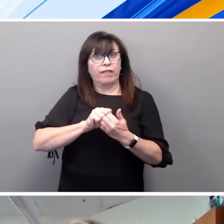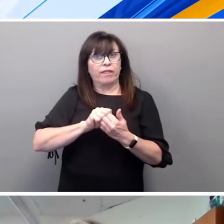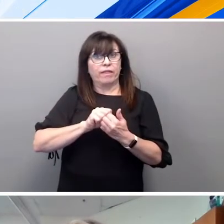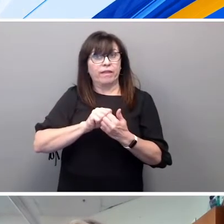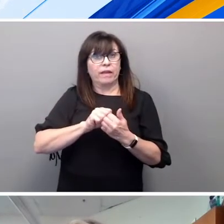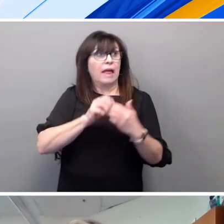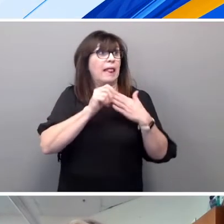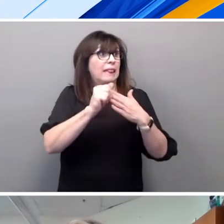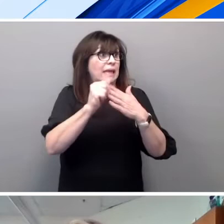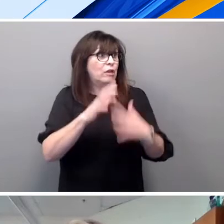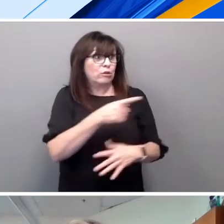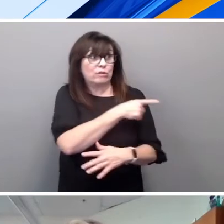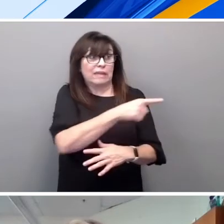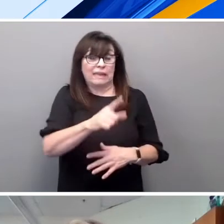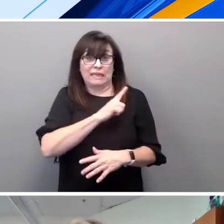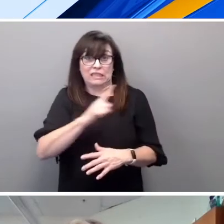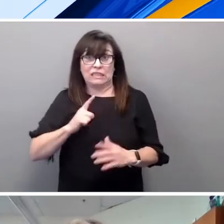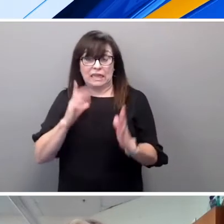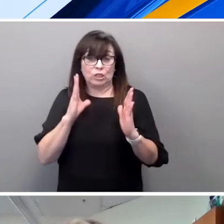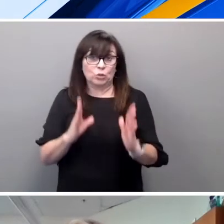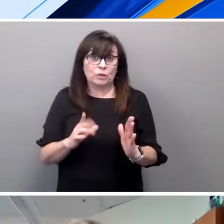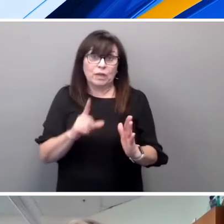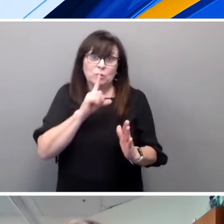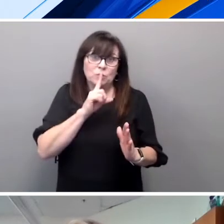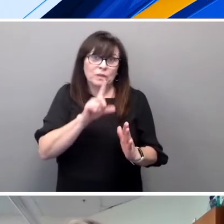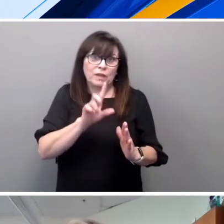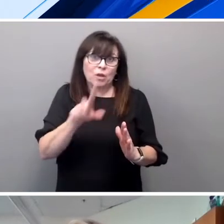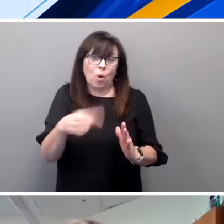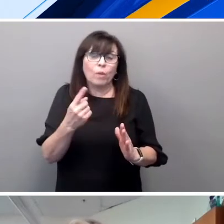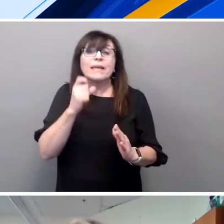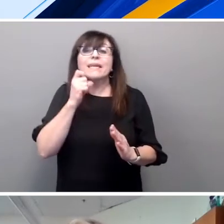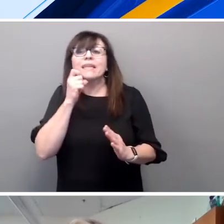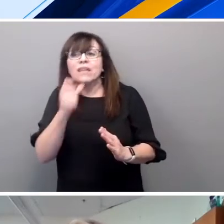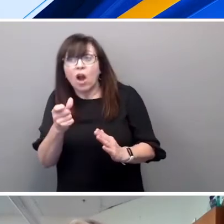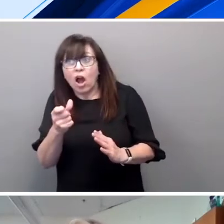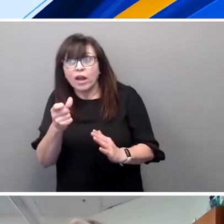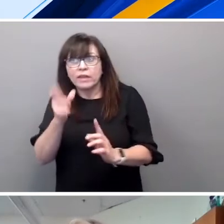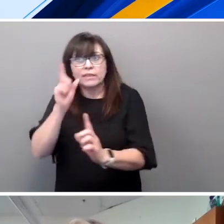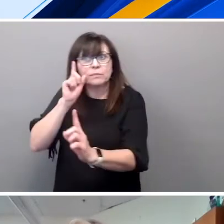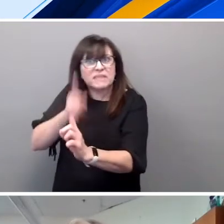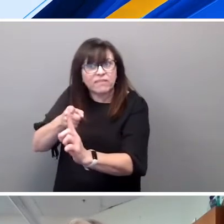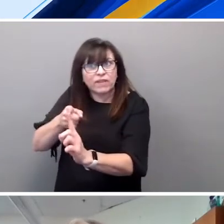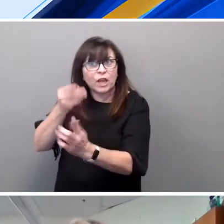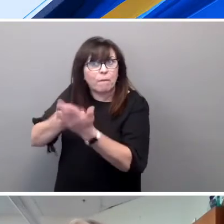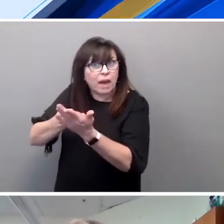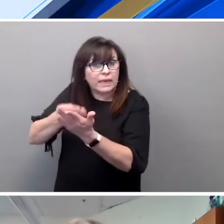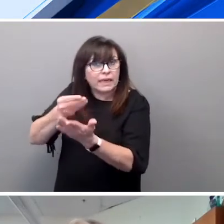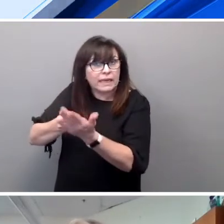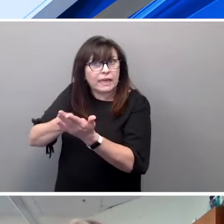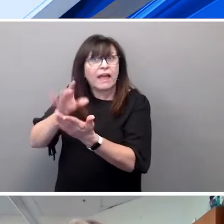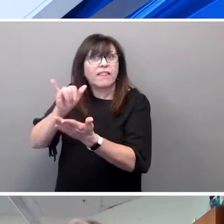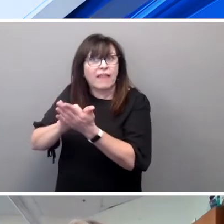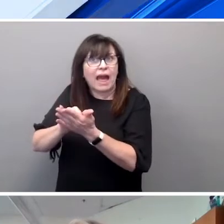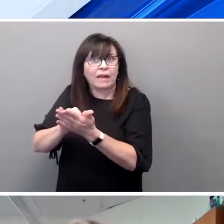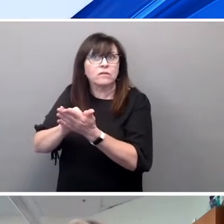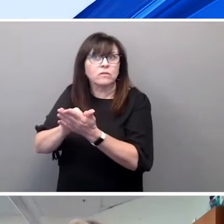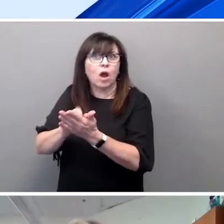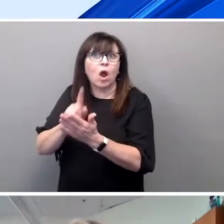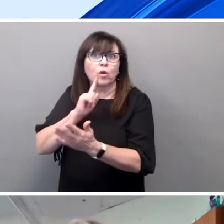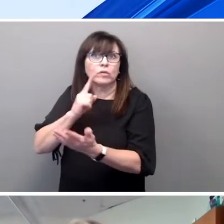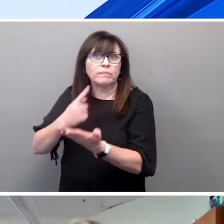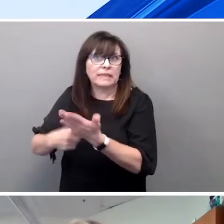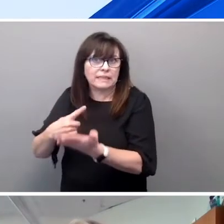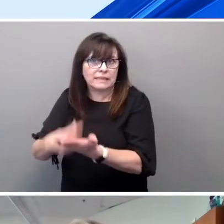leaders of the legislature, it's really only non-earmarked funds that count. As far as ARPA